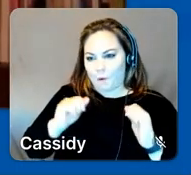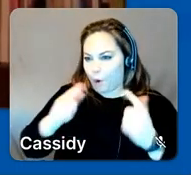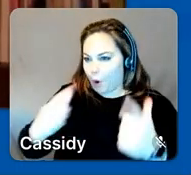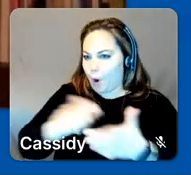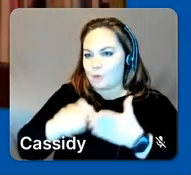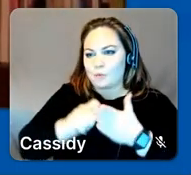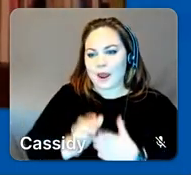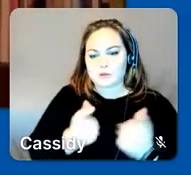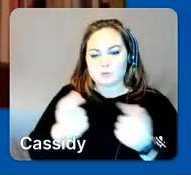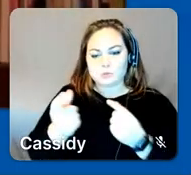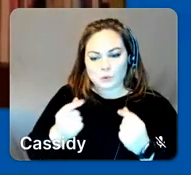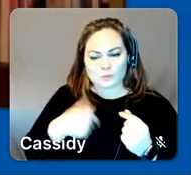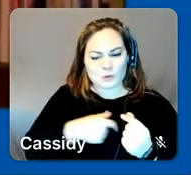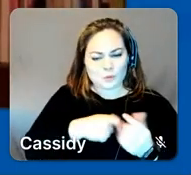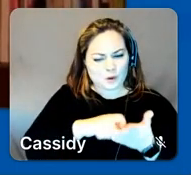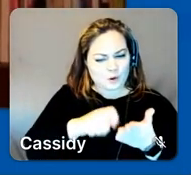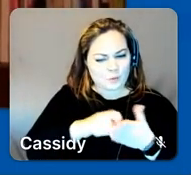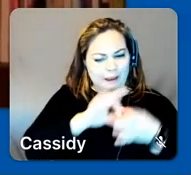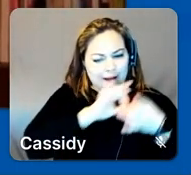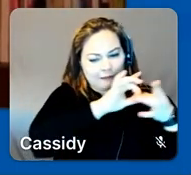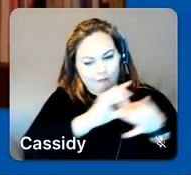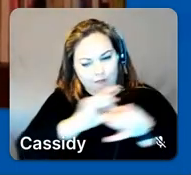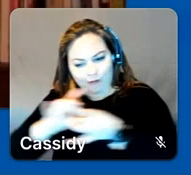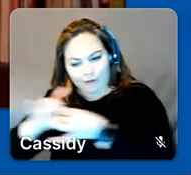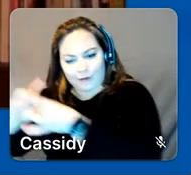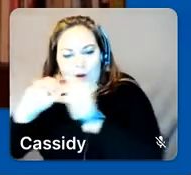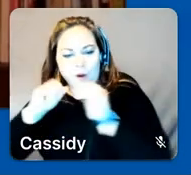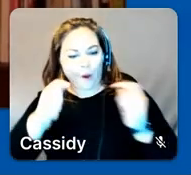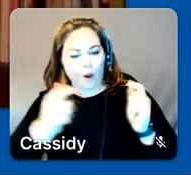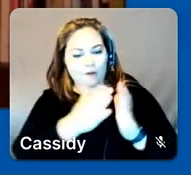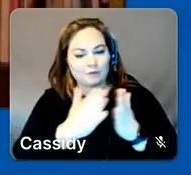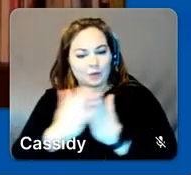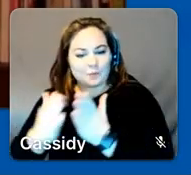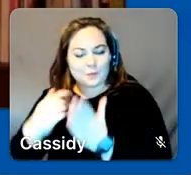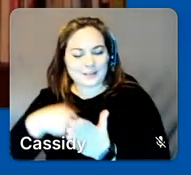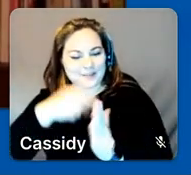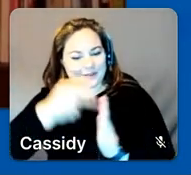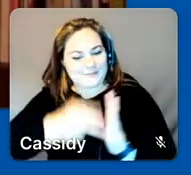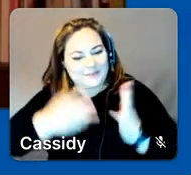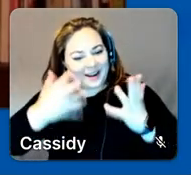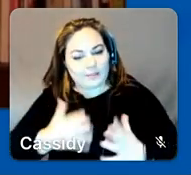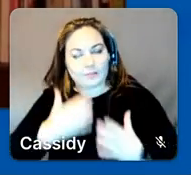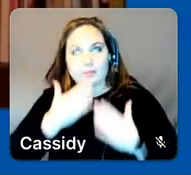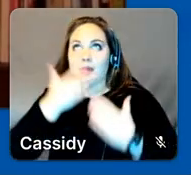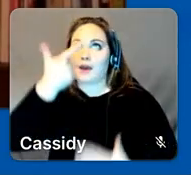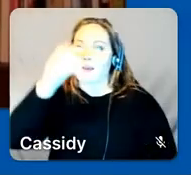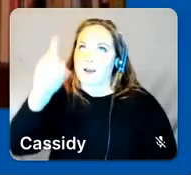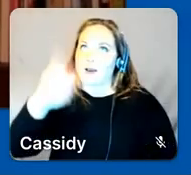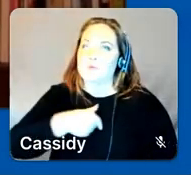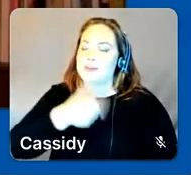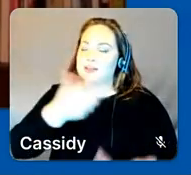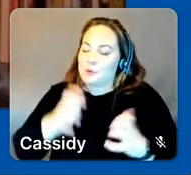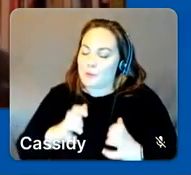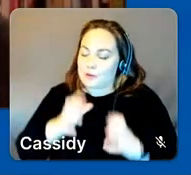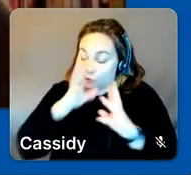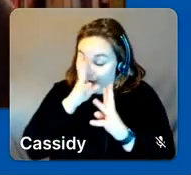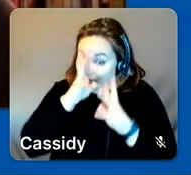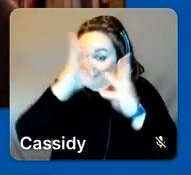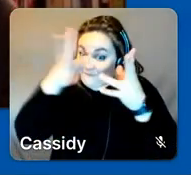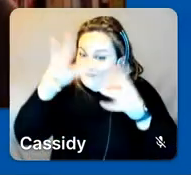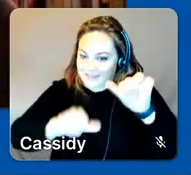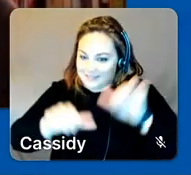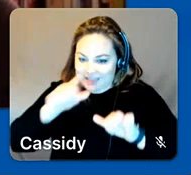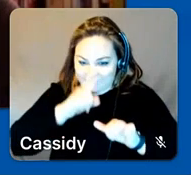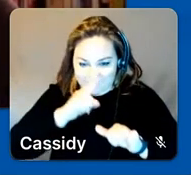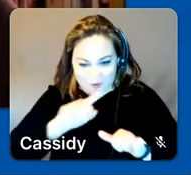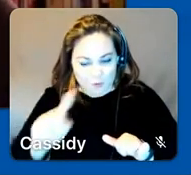writing in relation to all the books we've read. And thank God, because we don't have to invent science fiction. We want to just use it, right? We don't want to